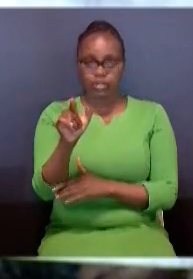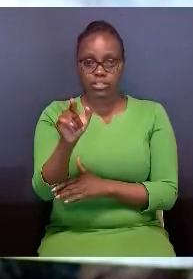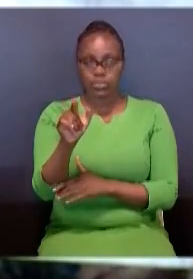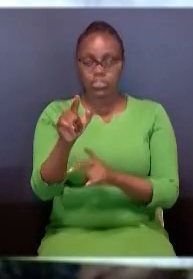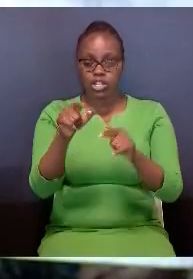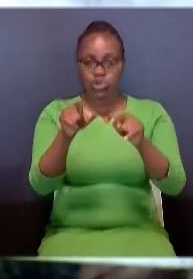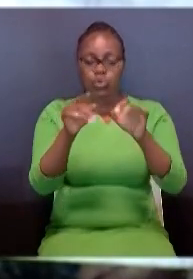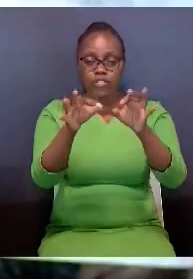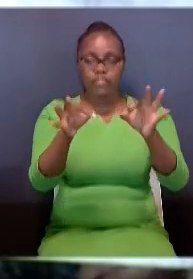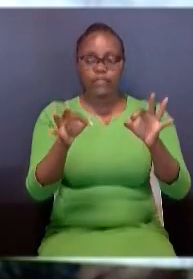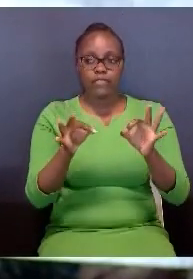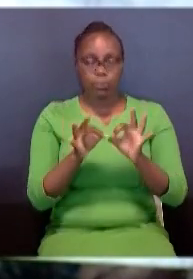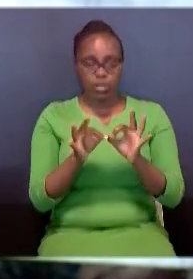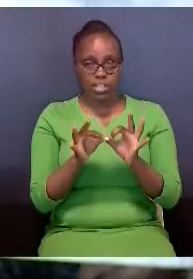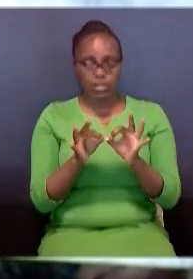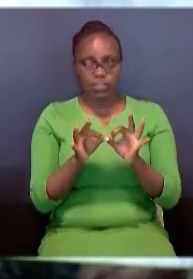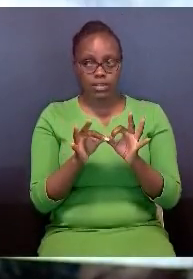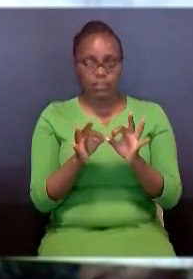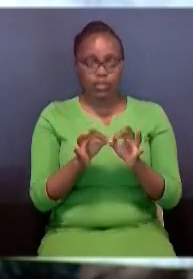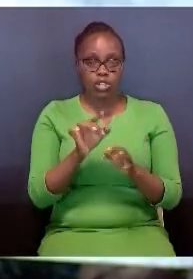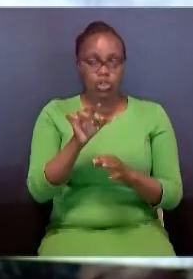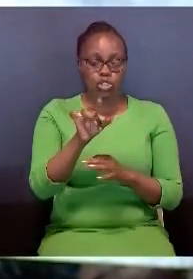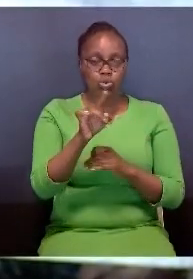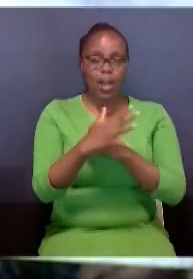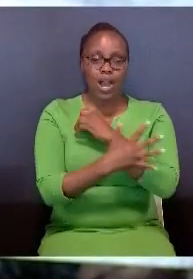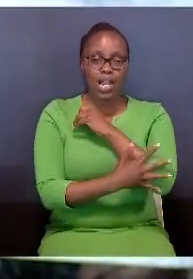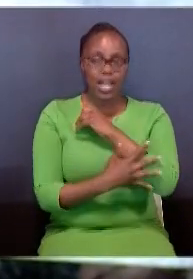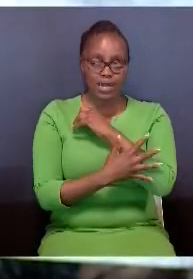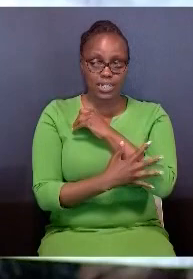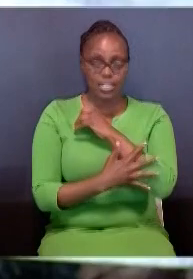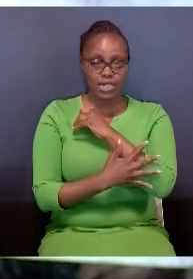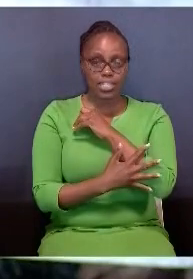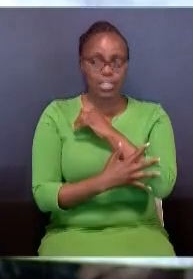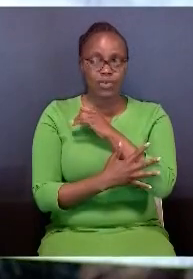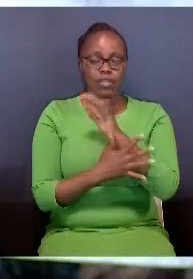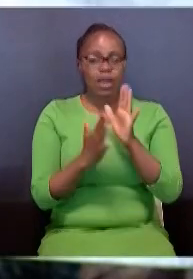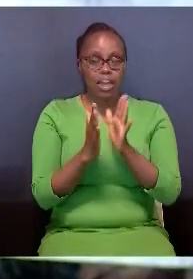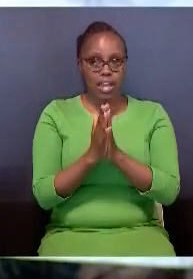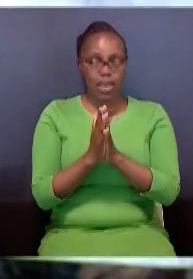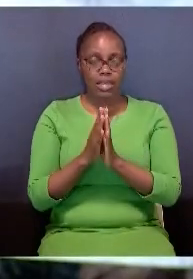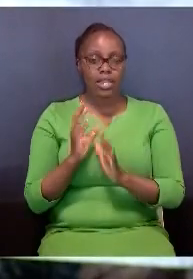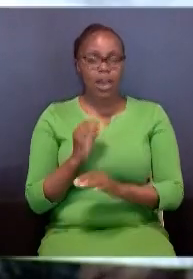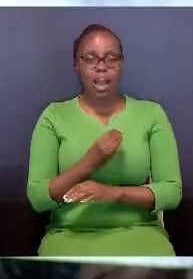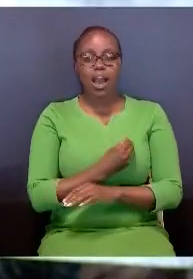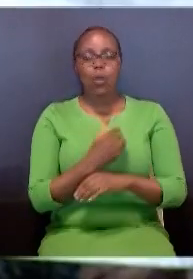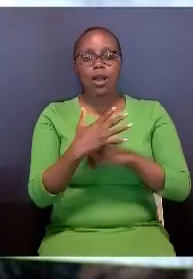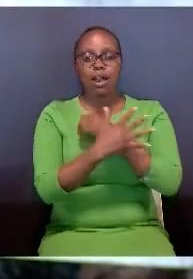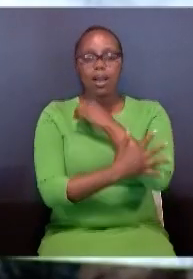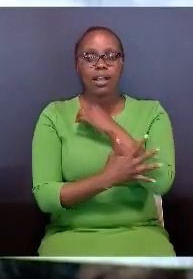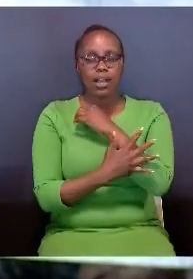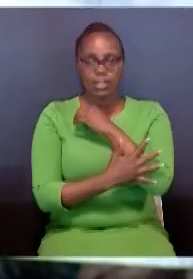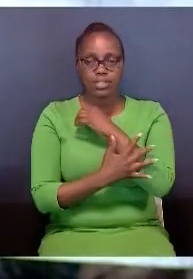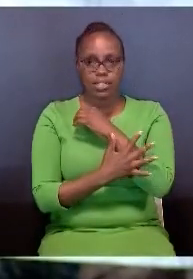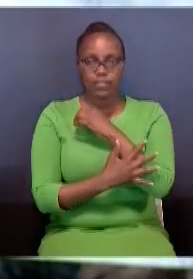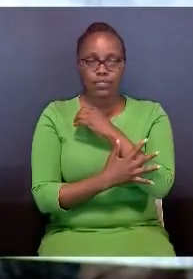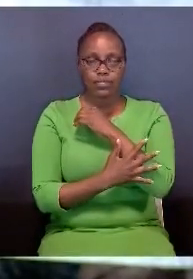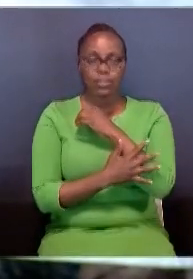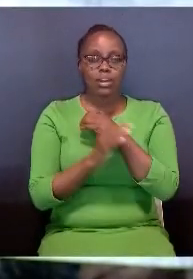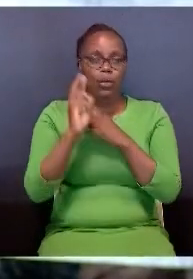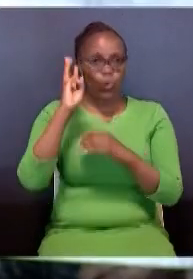your family, your country, and our continent will